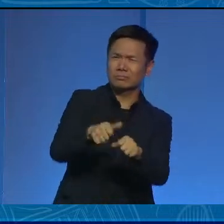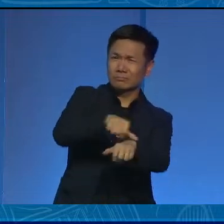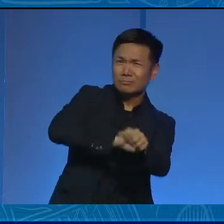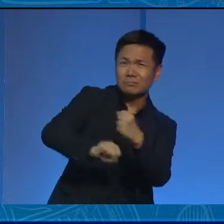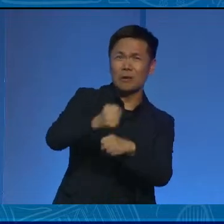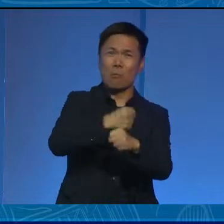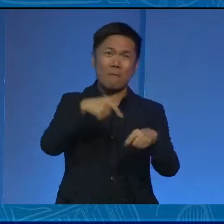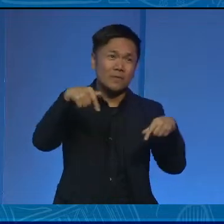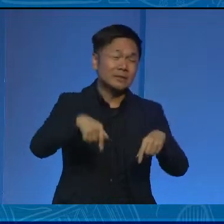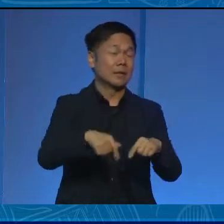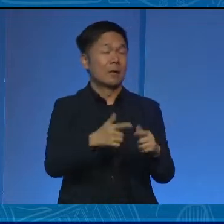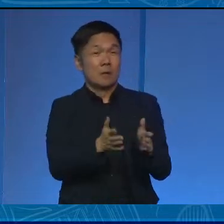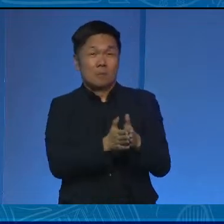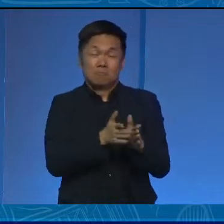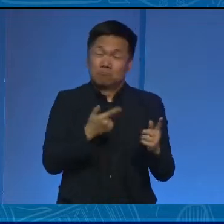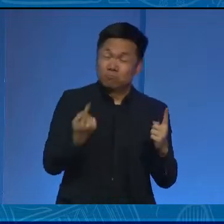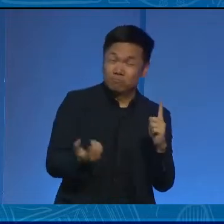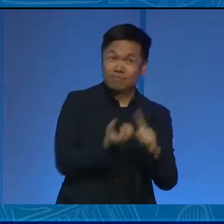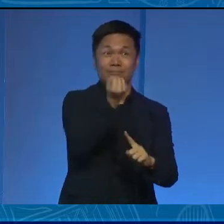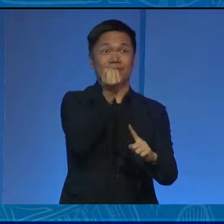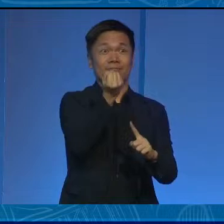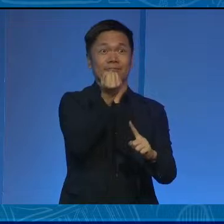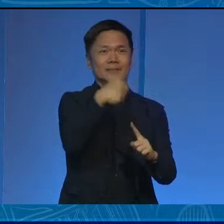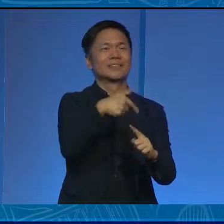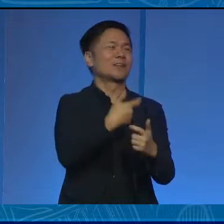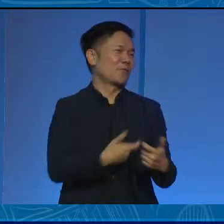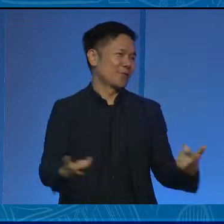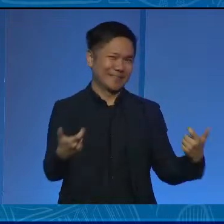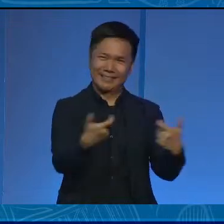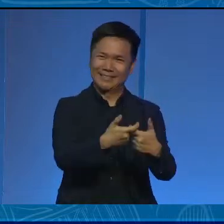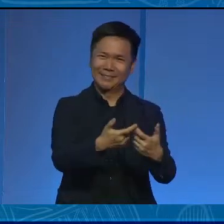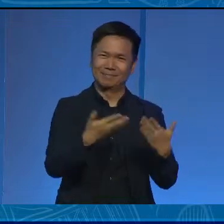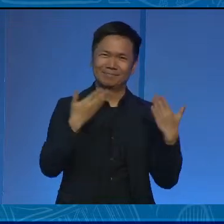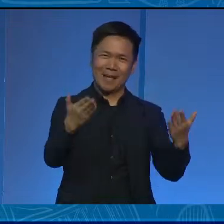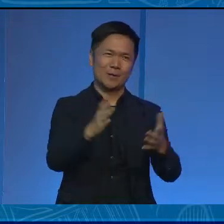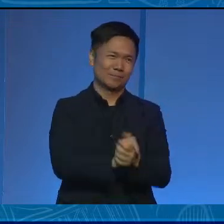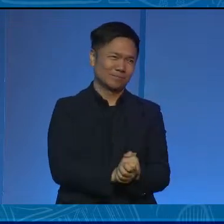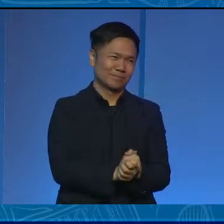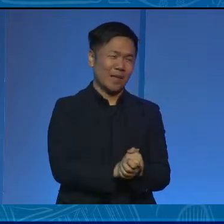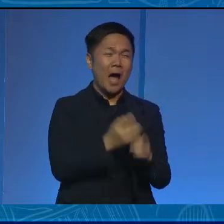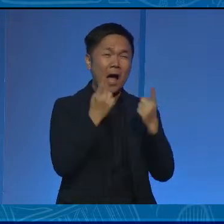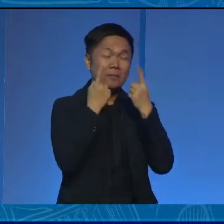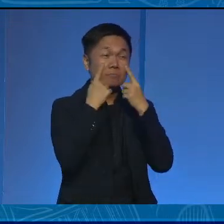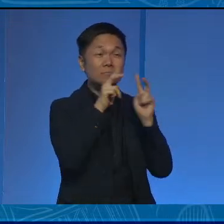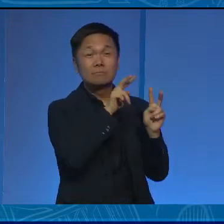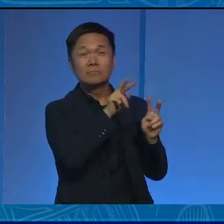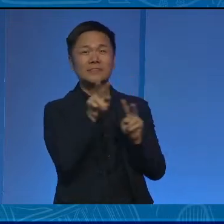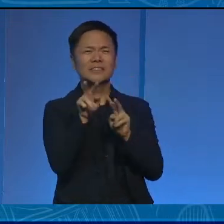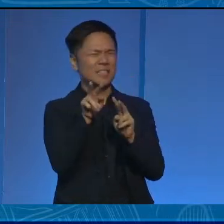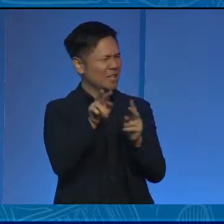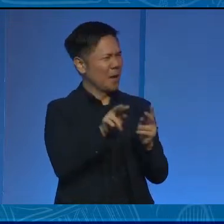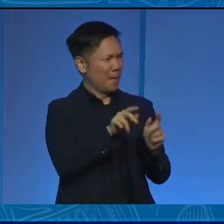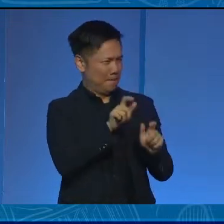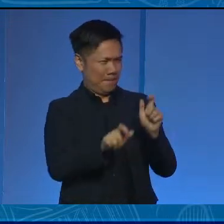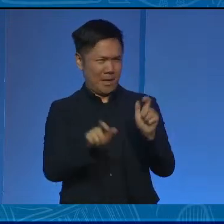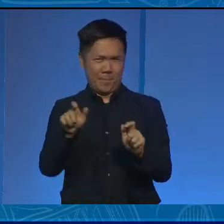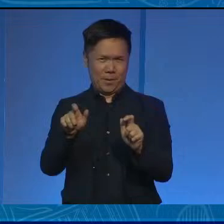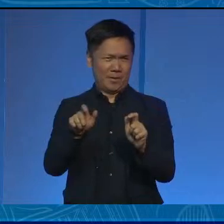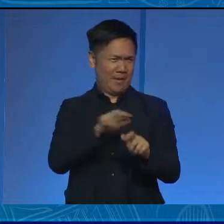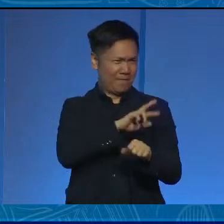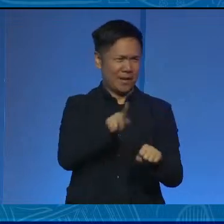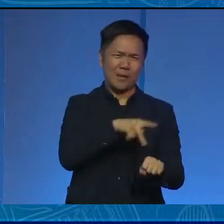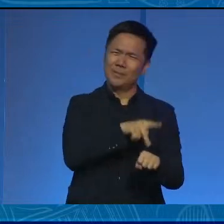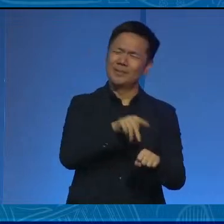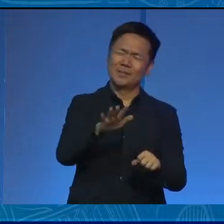conference. I want to say something about the spirit of the Filipino people. I think your generosity,